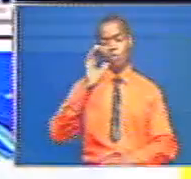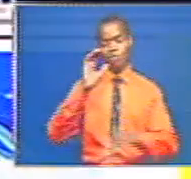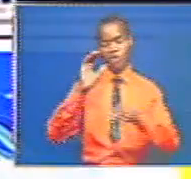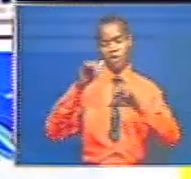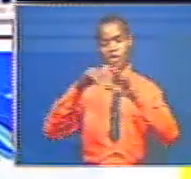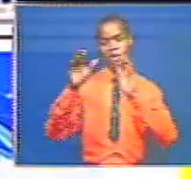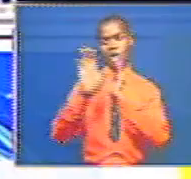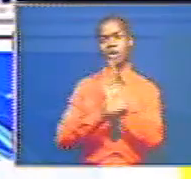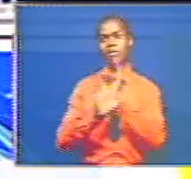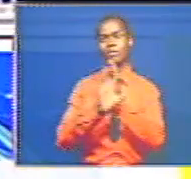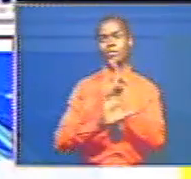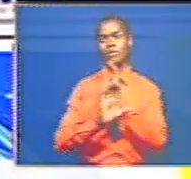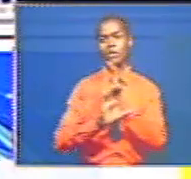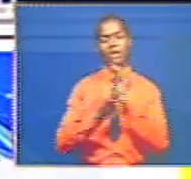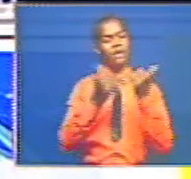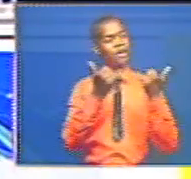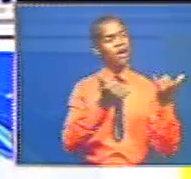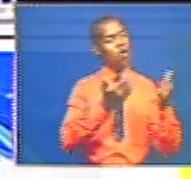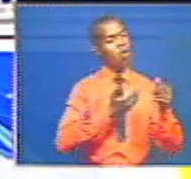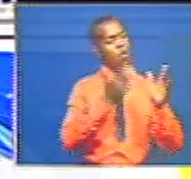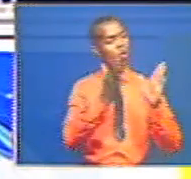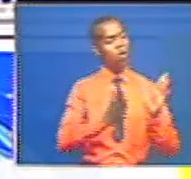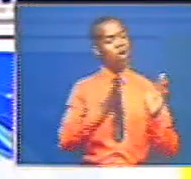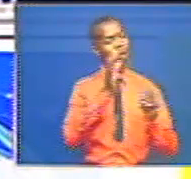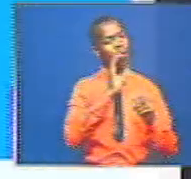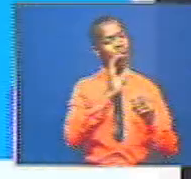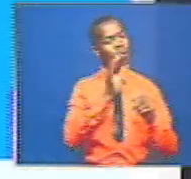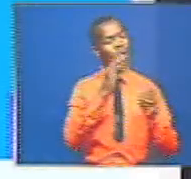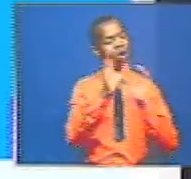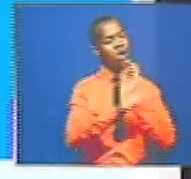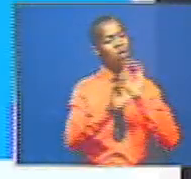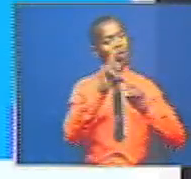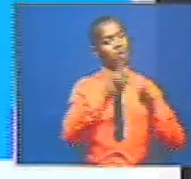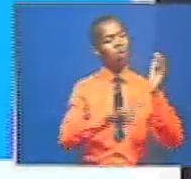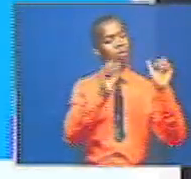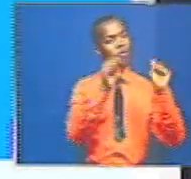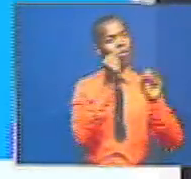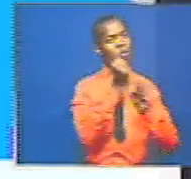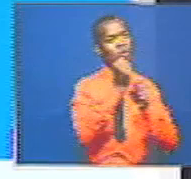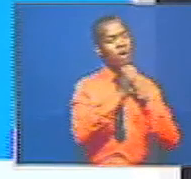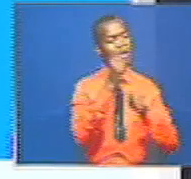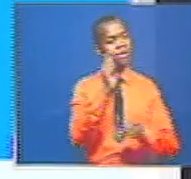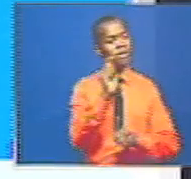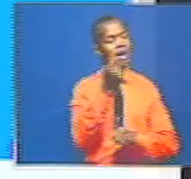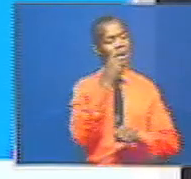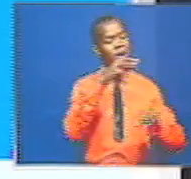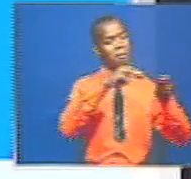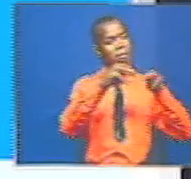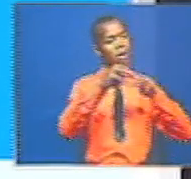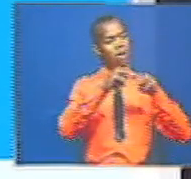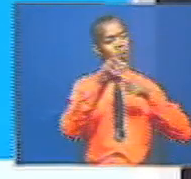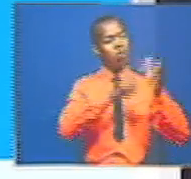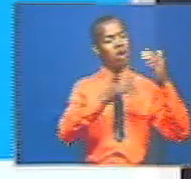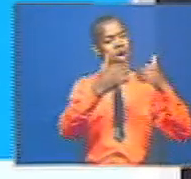owner of the water of the country. Now, as the owners of the water in the country, what is it that we can do as, Kenyans to manage what we